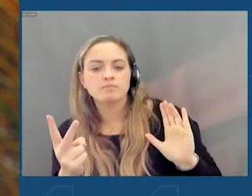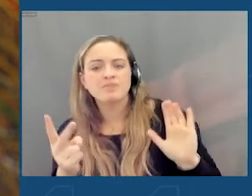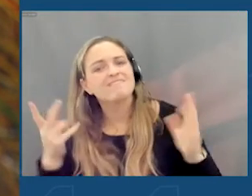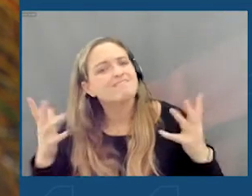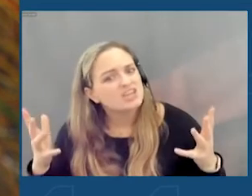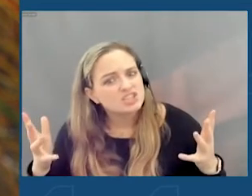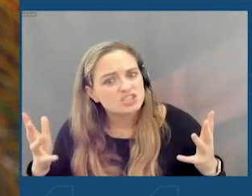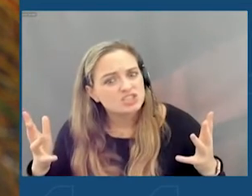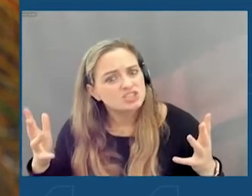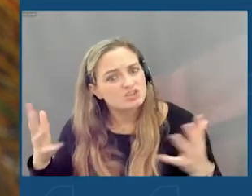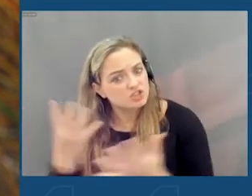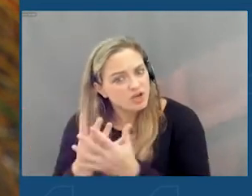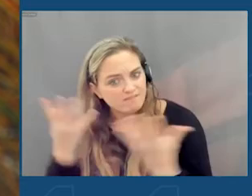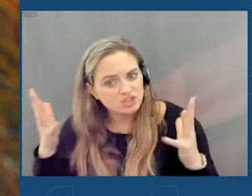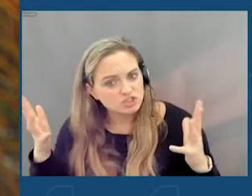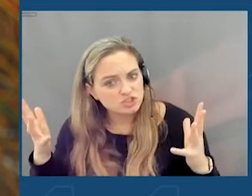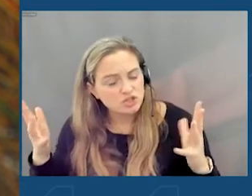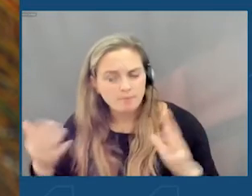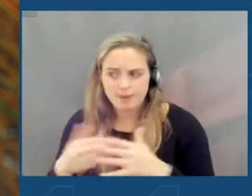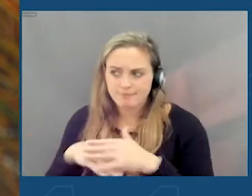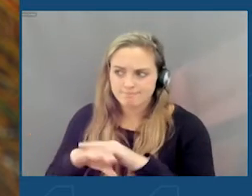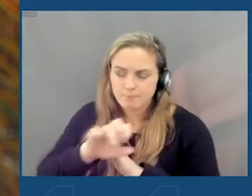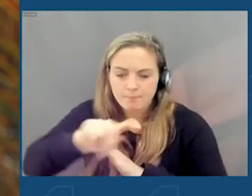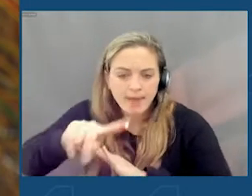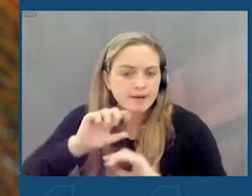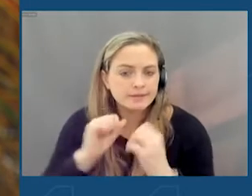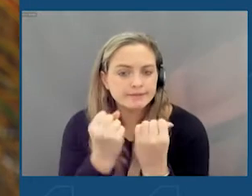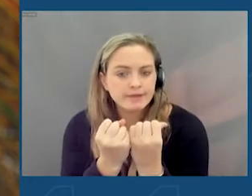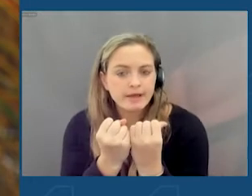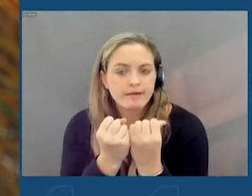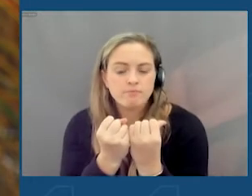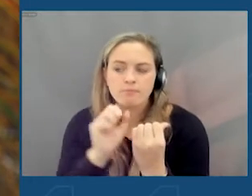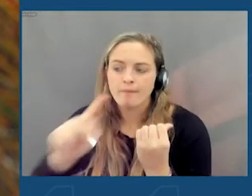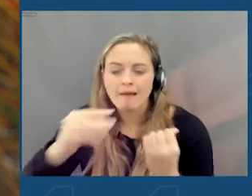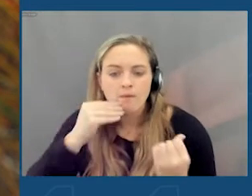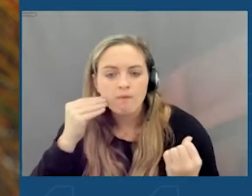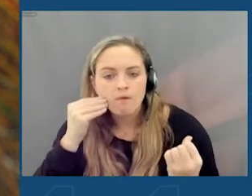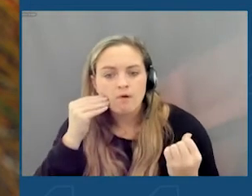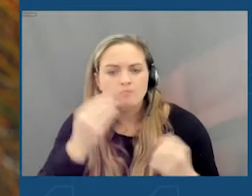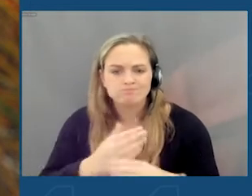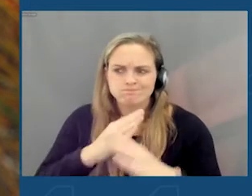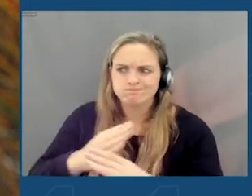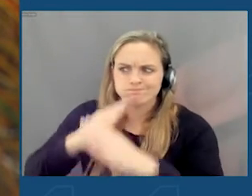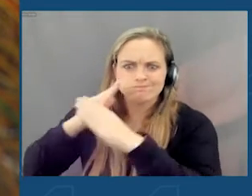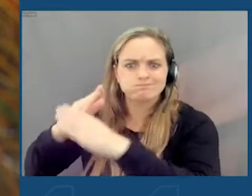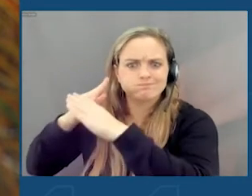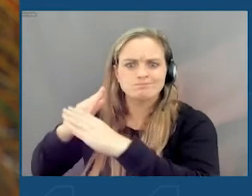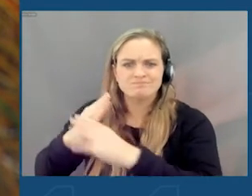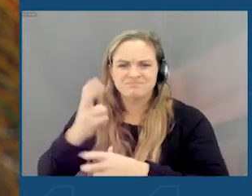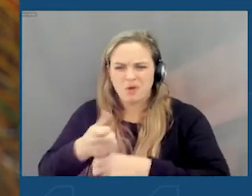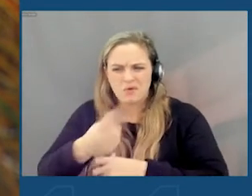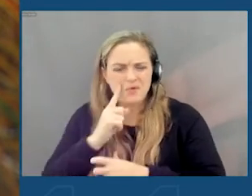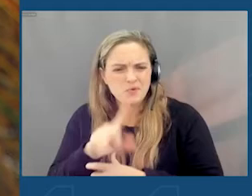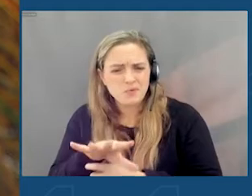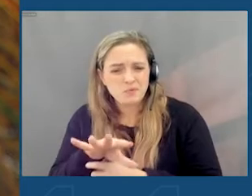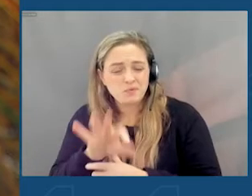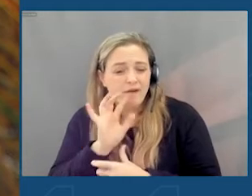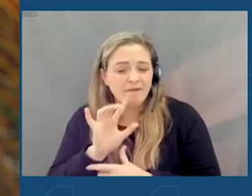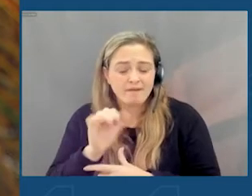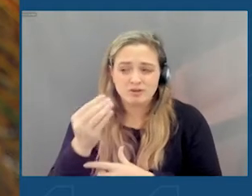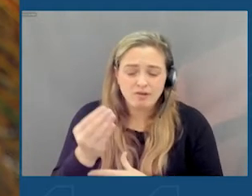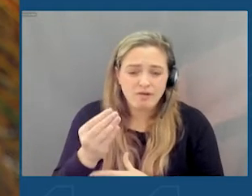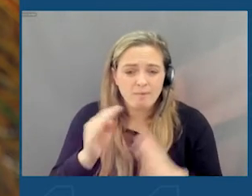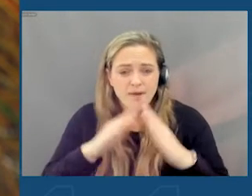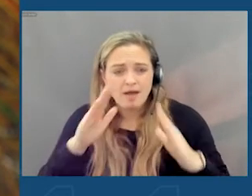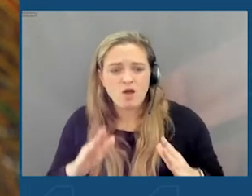when they re-enter society, there's still barriers to housing and jobs. I say